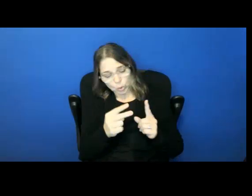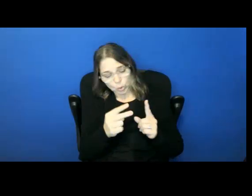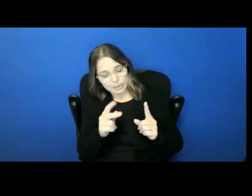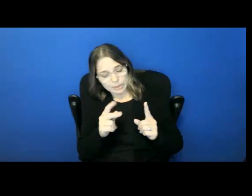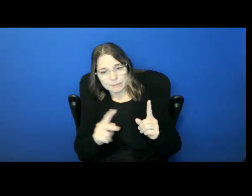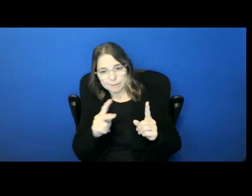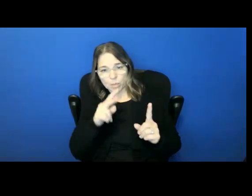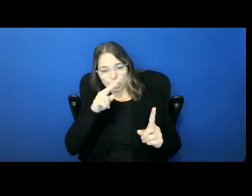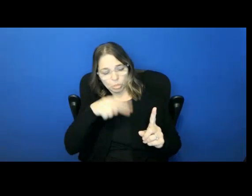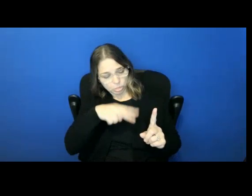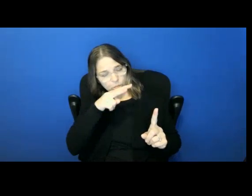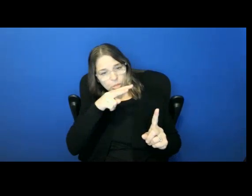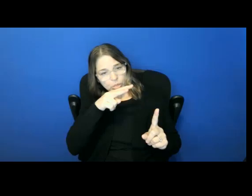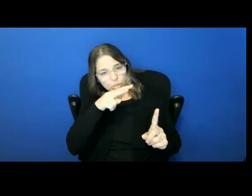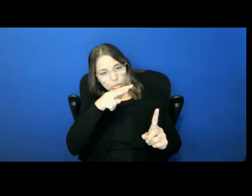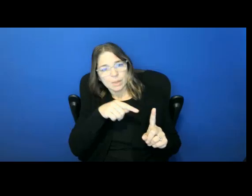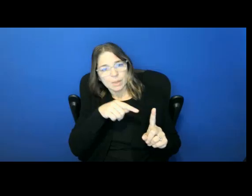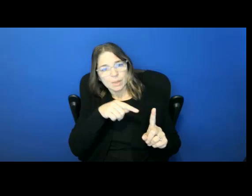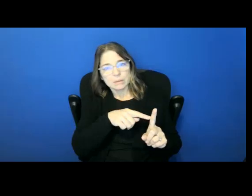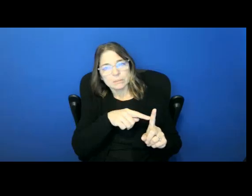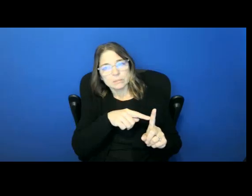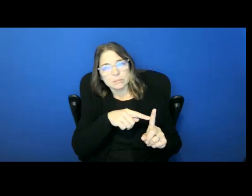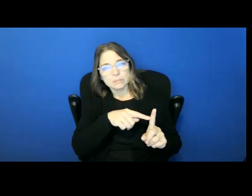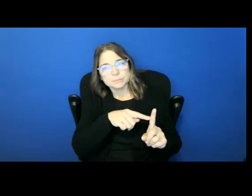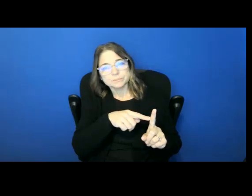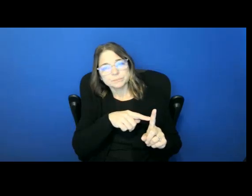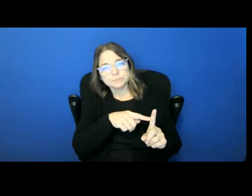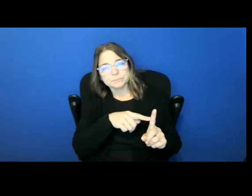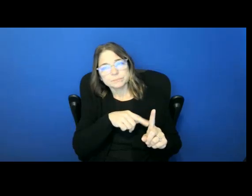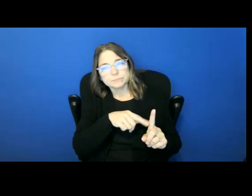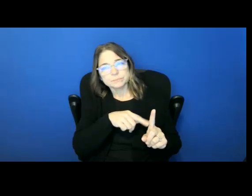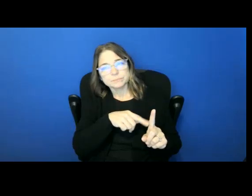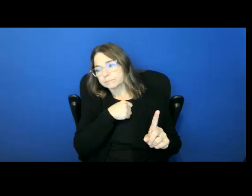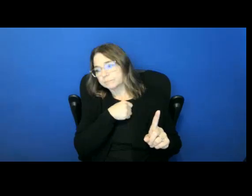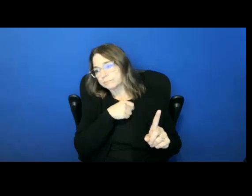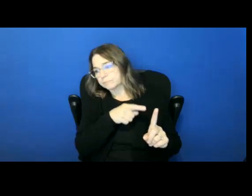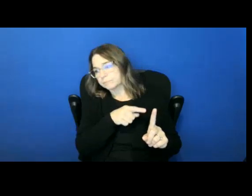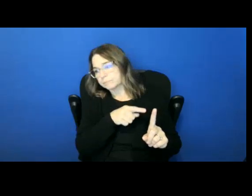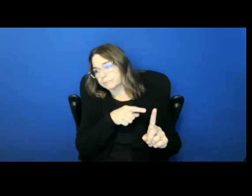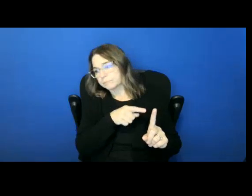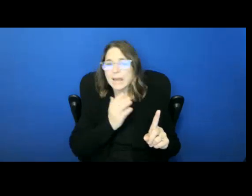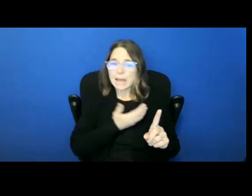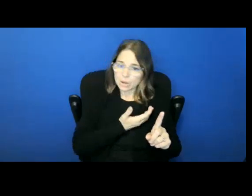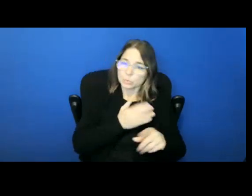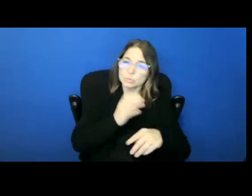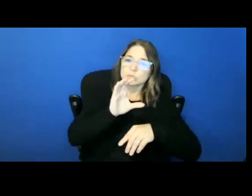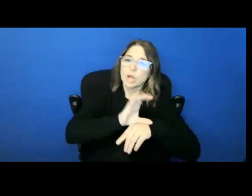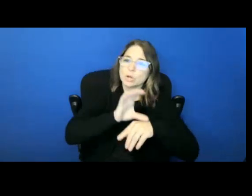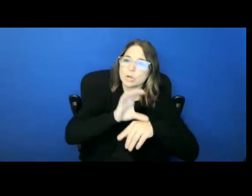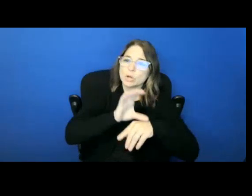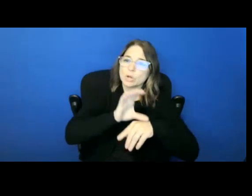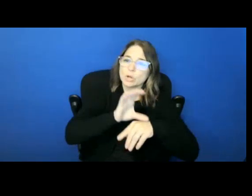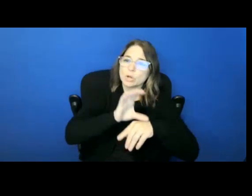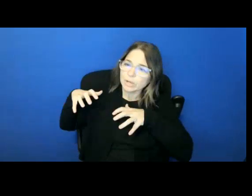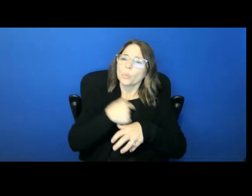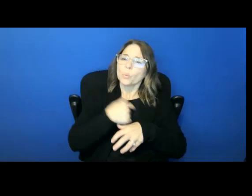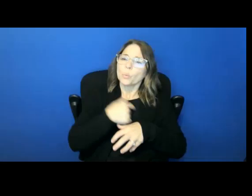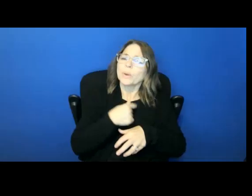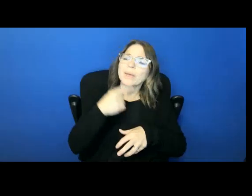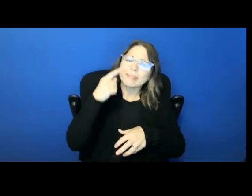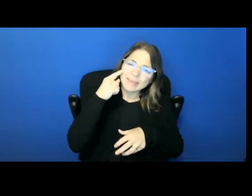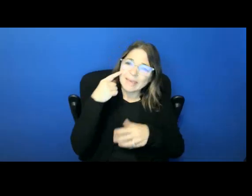looking at individuals like, well, in our congregational context. Sometimes when we think